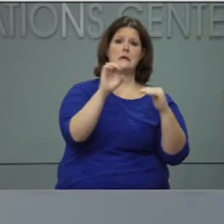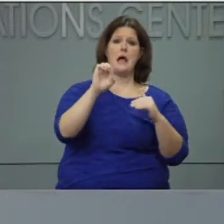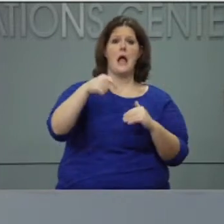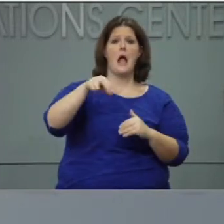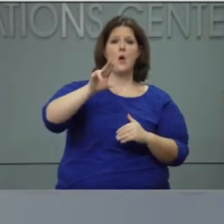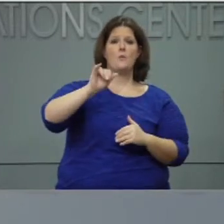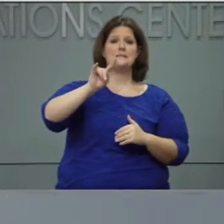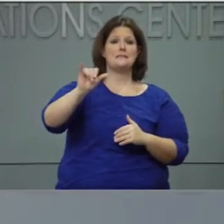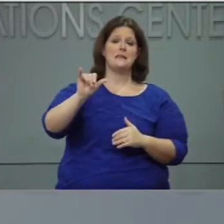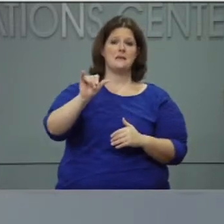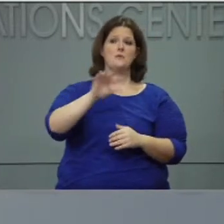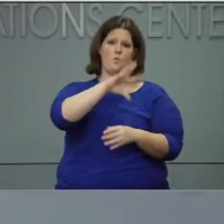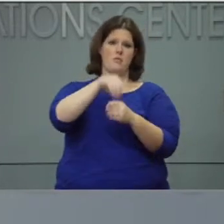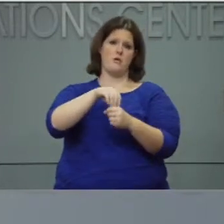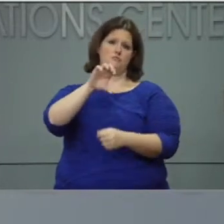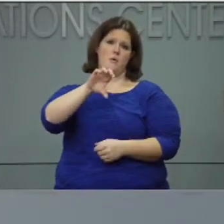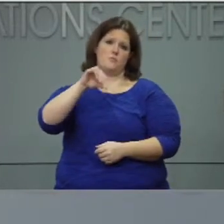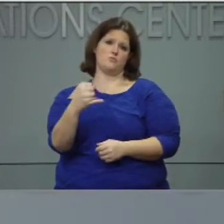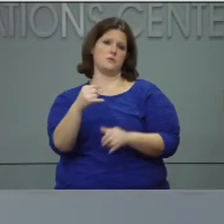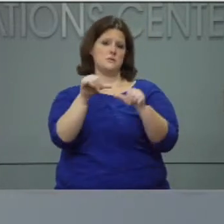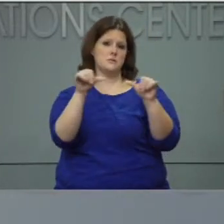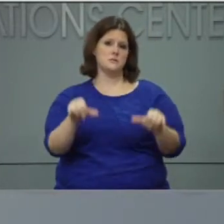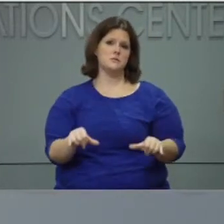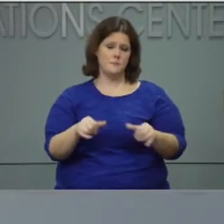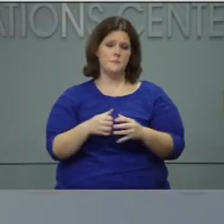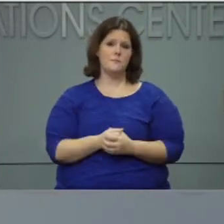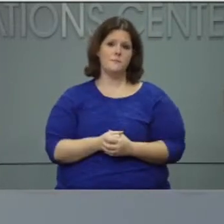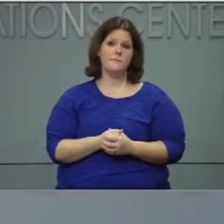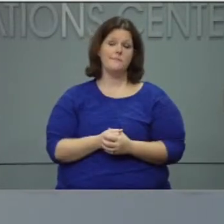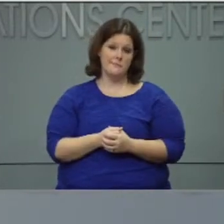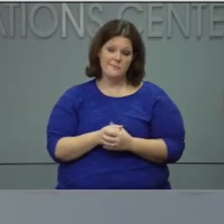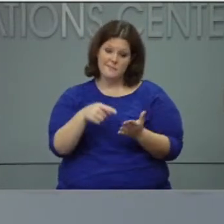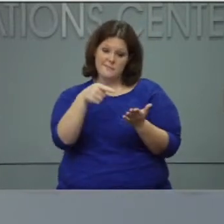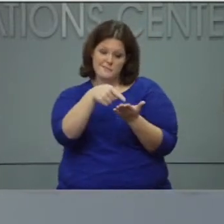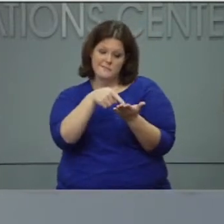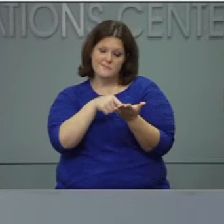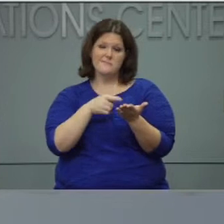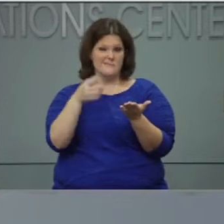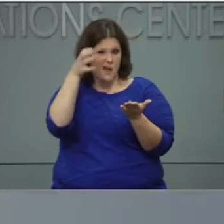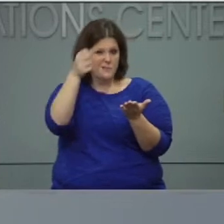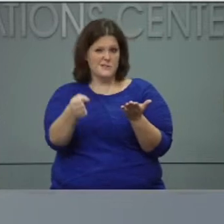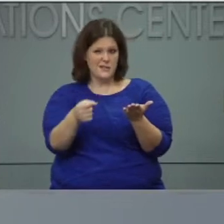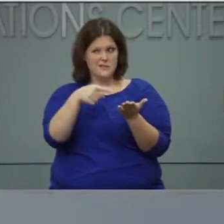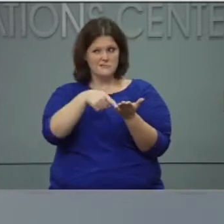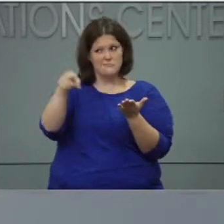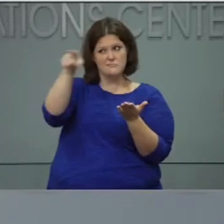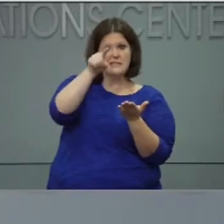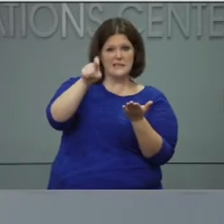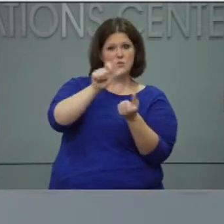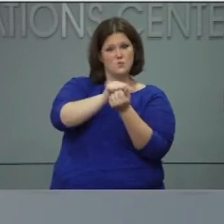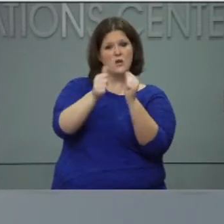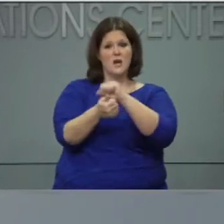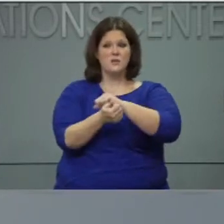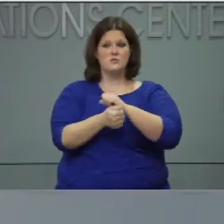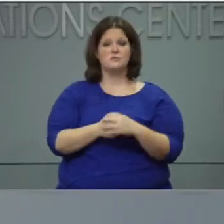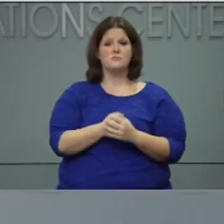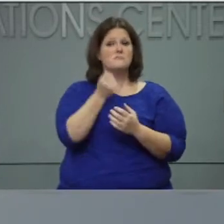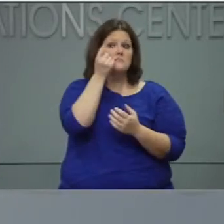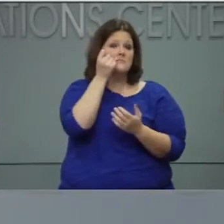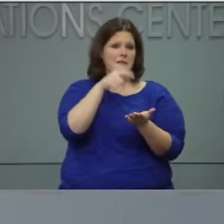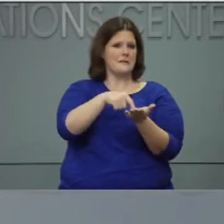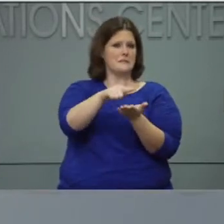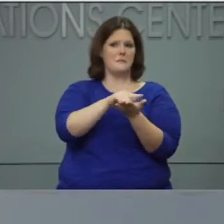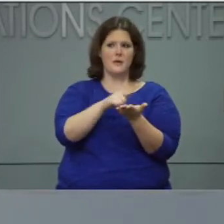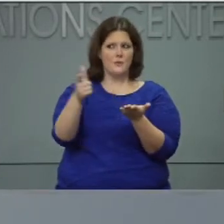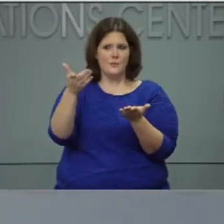some important common sense changes that need to be made. And that bill doesn't include any of